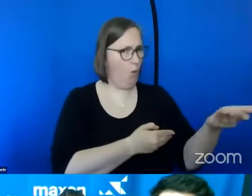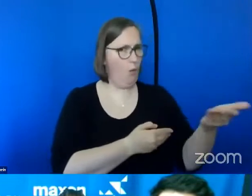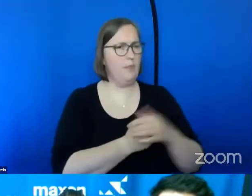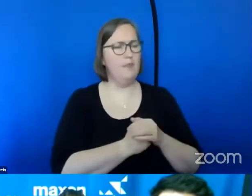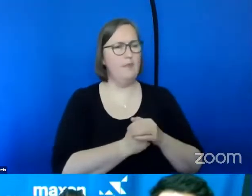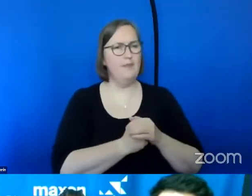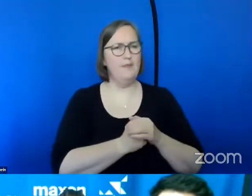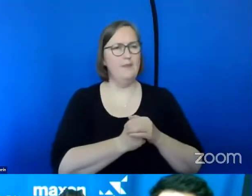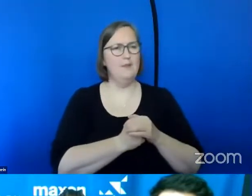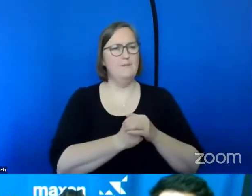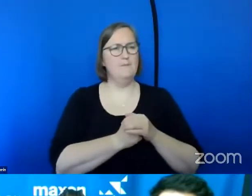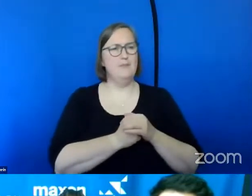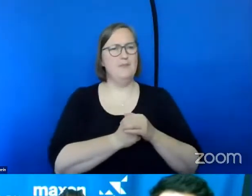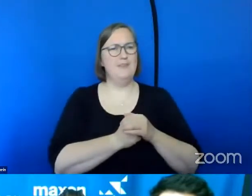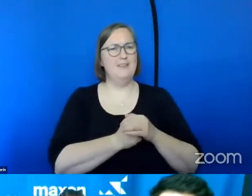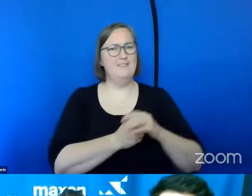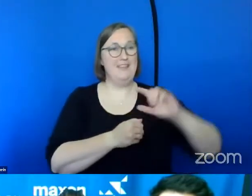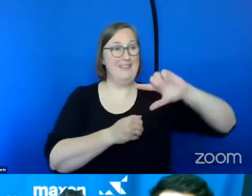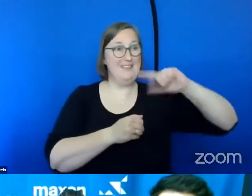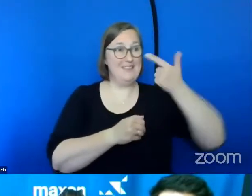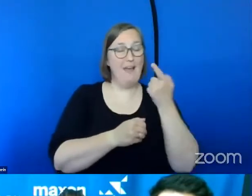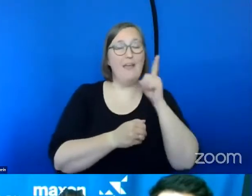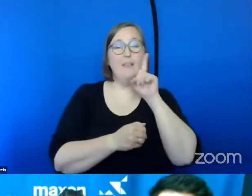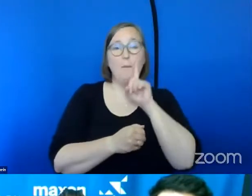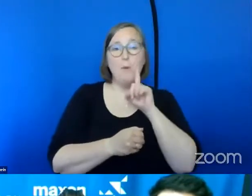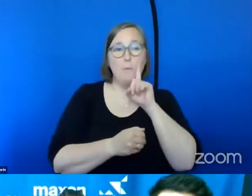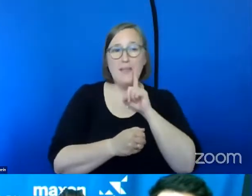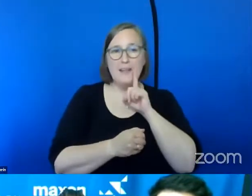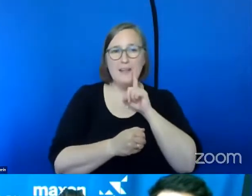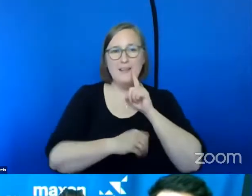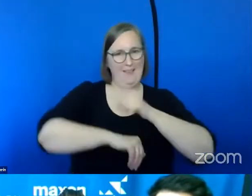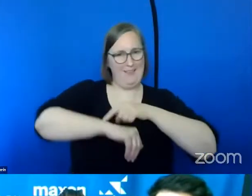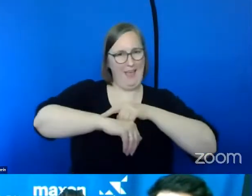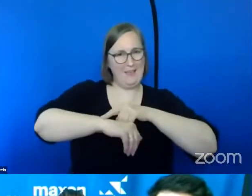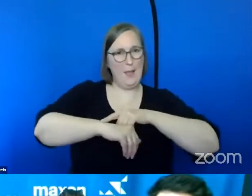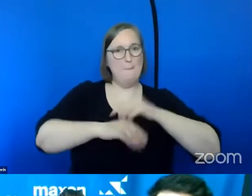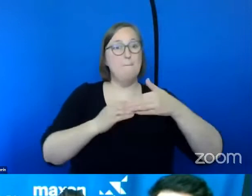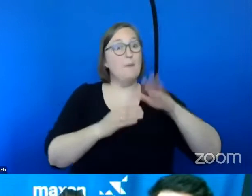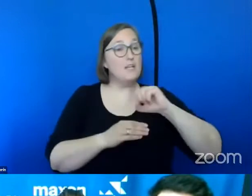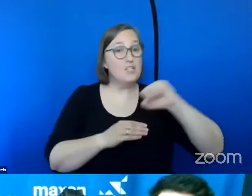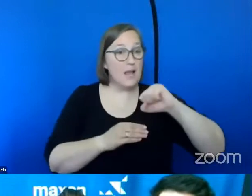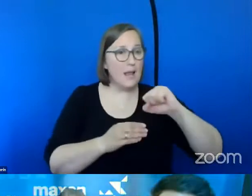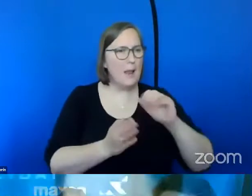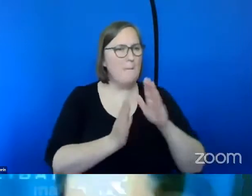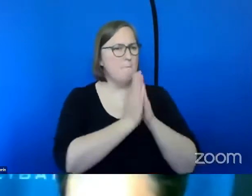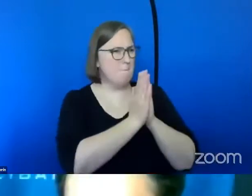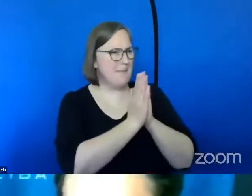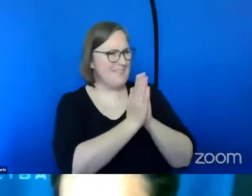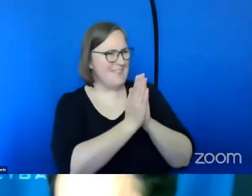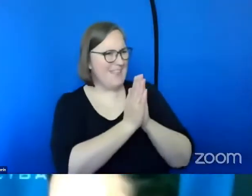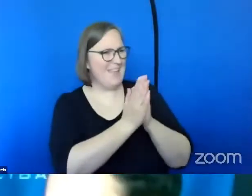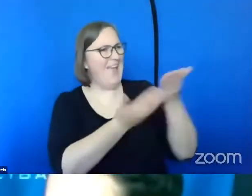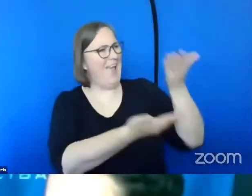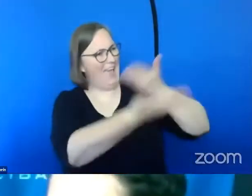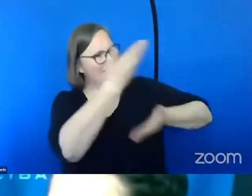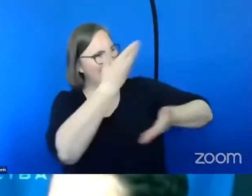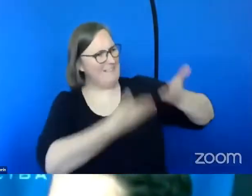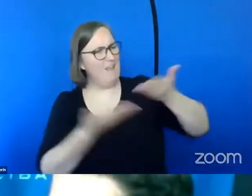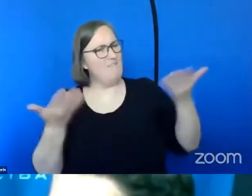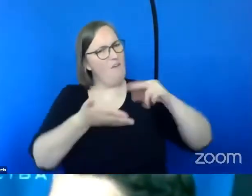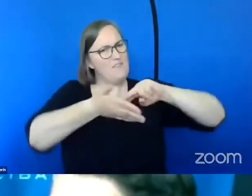to increase the speed from Heat 1 to Heat 2 to win the competition.